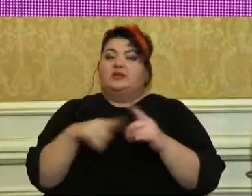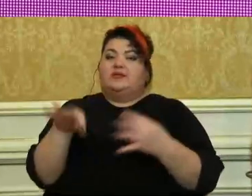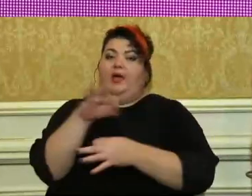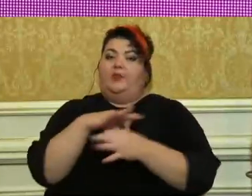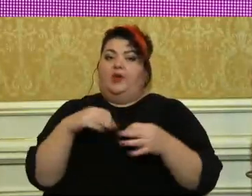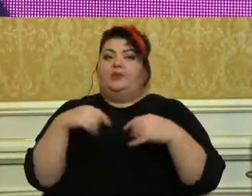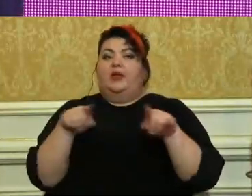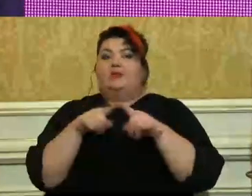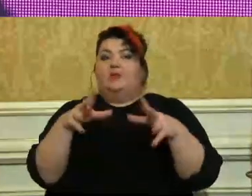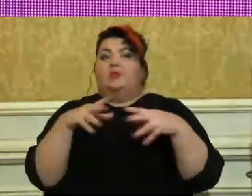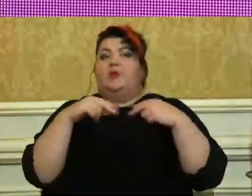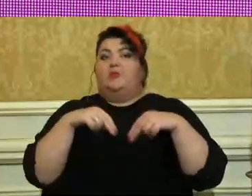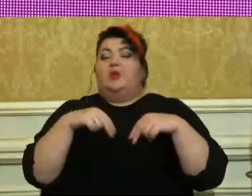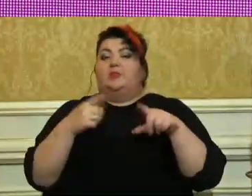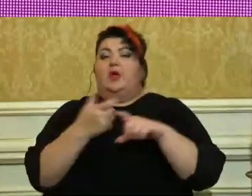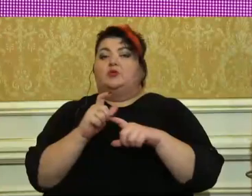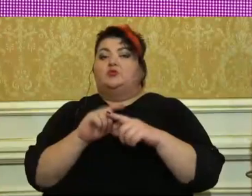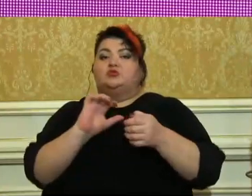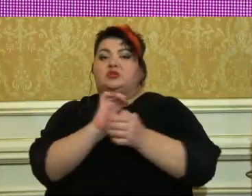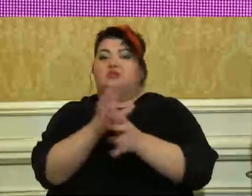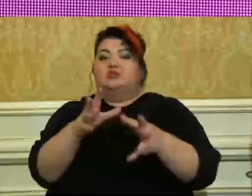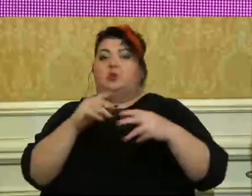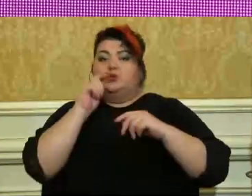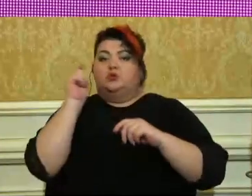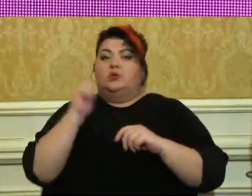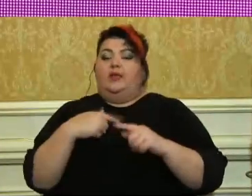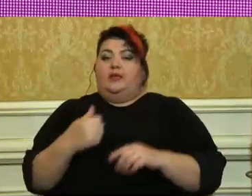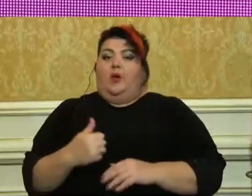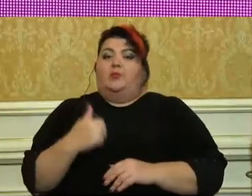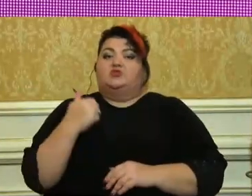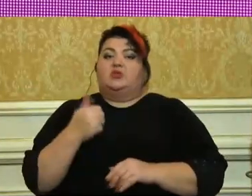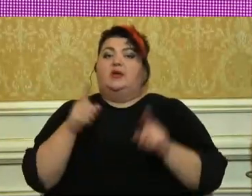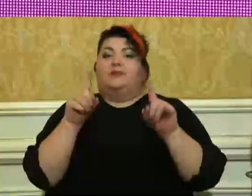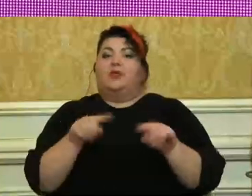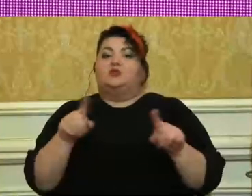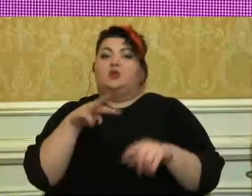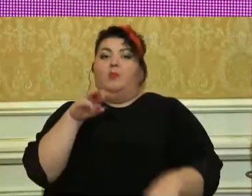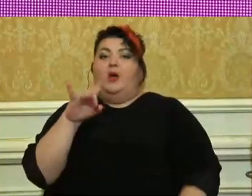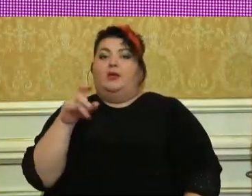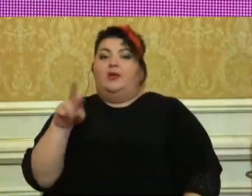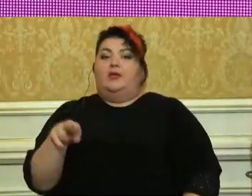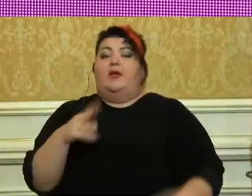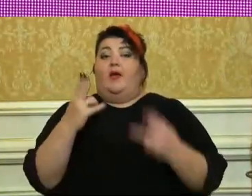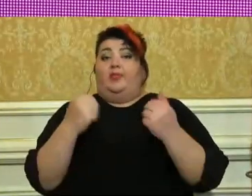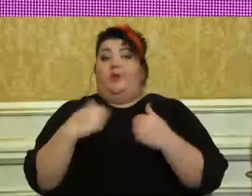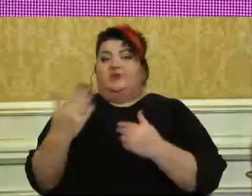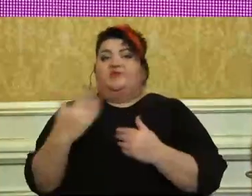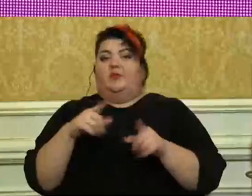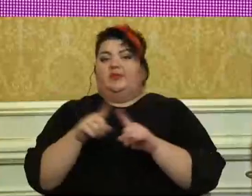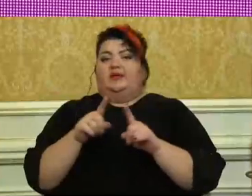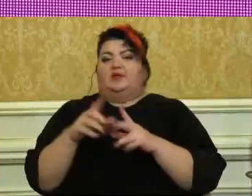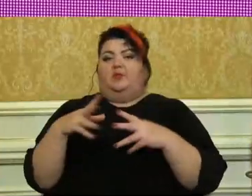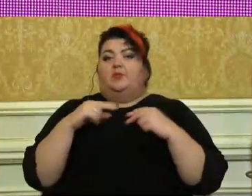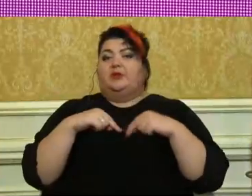course, and I am proud to be with you, Maria, in the tandem, an ad hoc tandem on violence against women. Let me say a word on